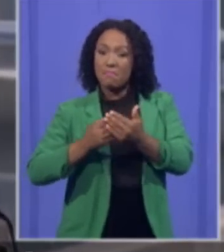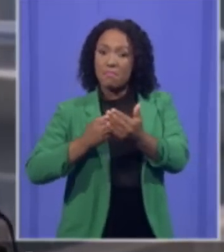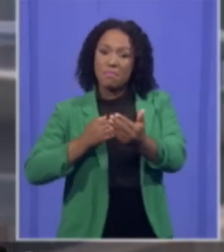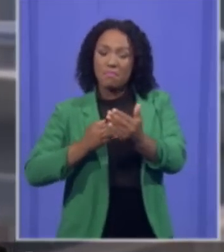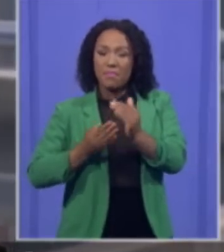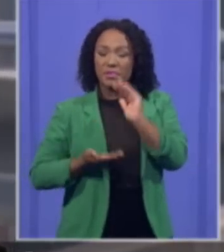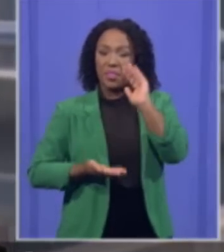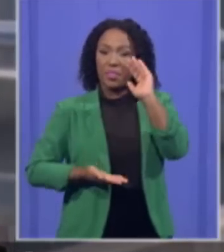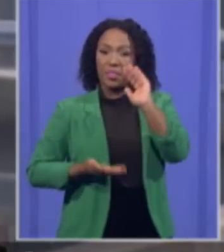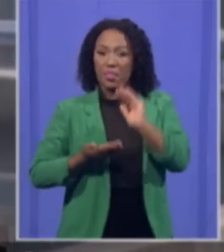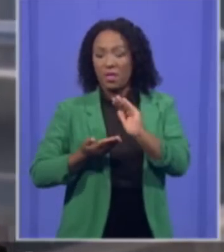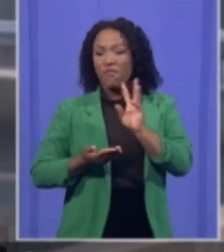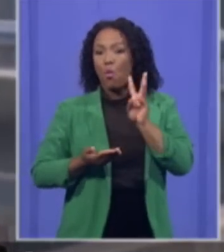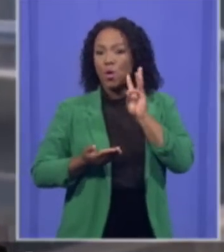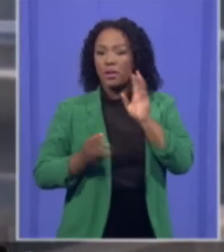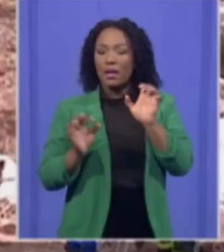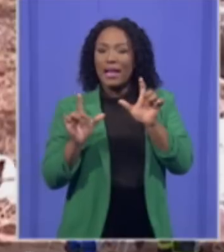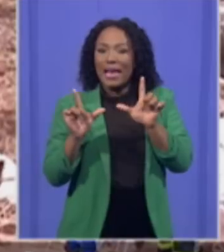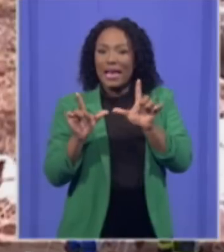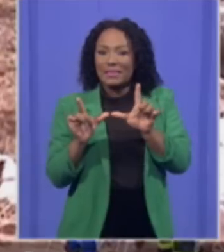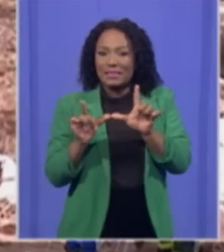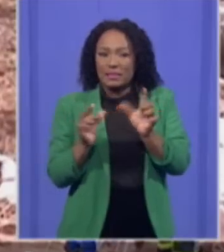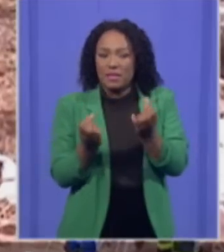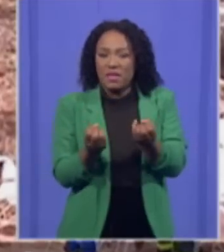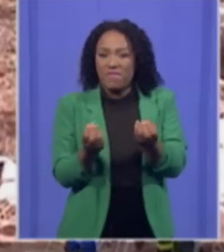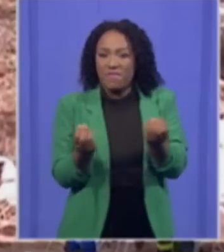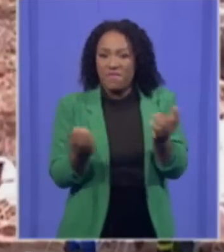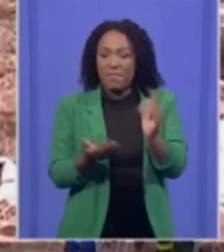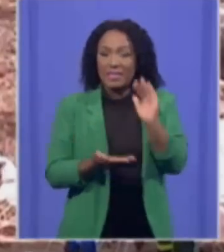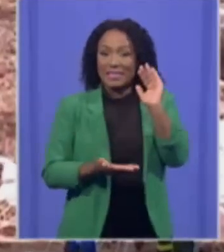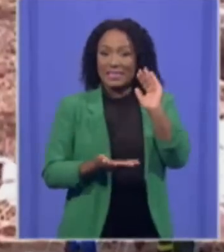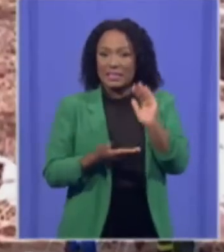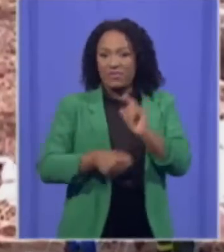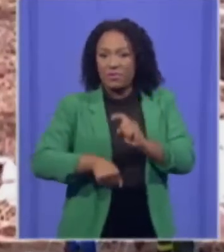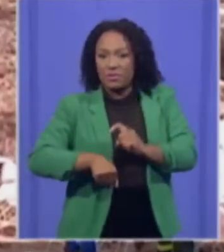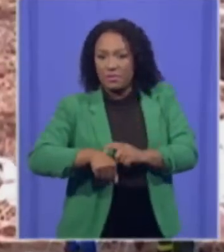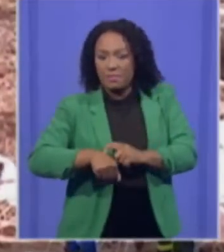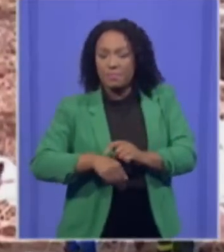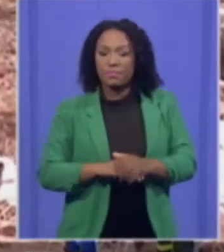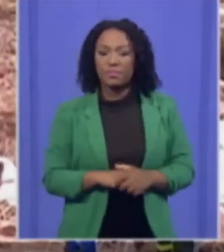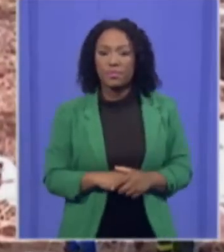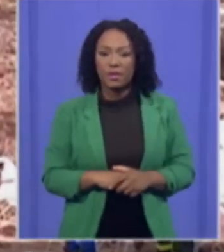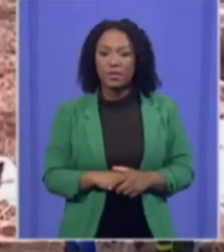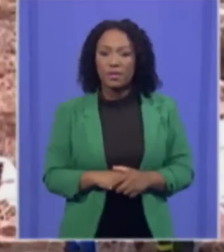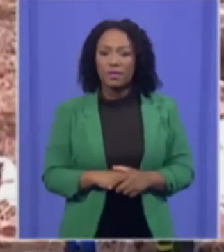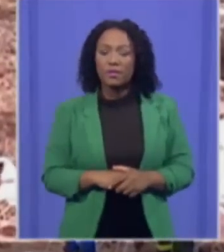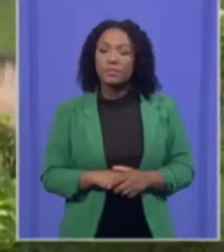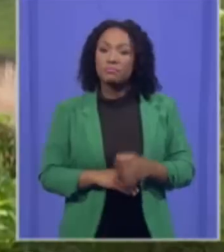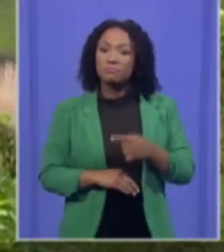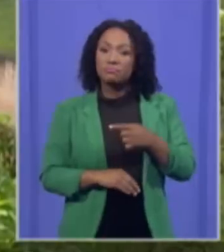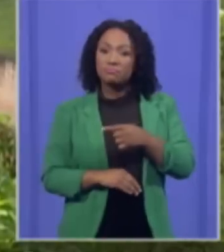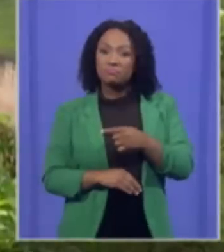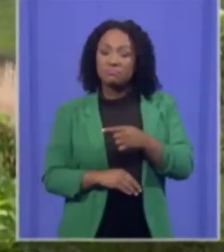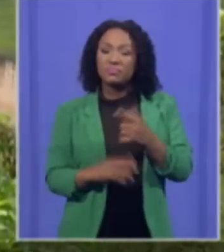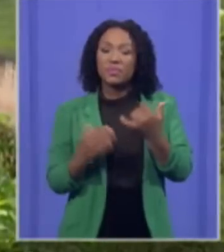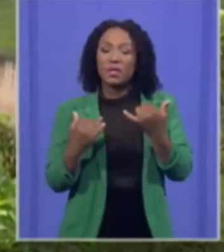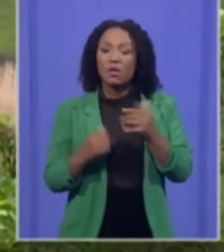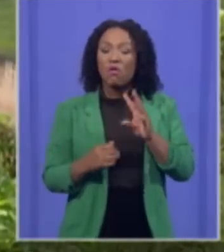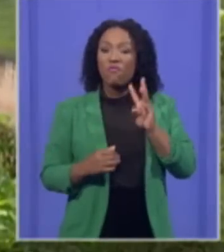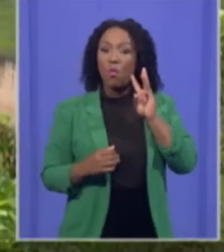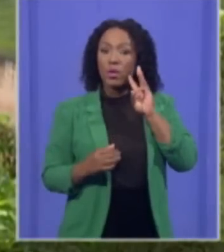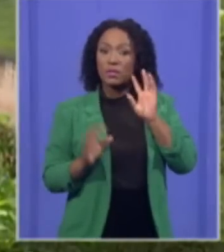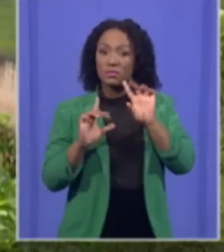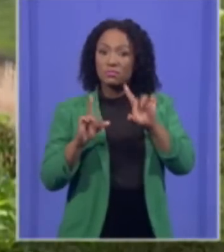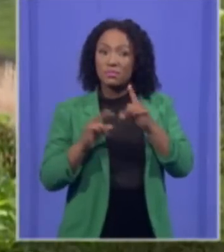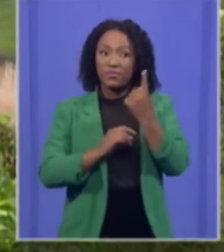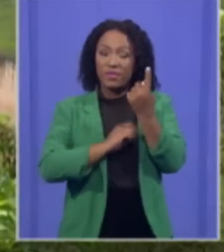water use licenses. Mmušo o na le kholofelo ya go ruma go hlongwa ga lekala la bosetšhaba la mananeo go parara meetse ngwageng